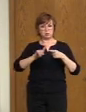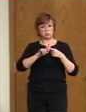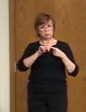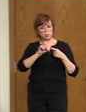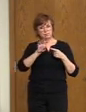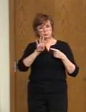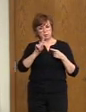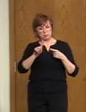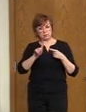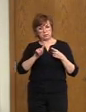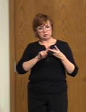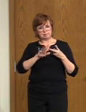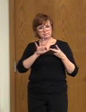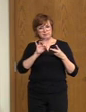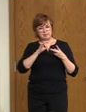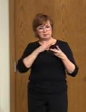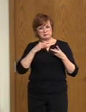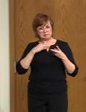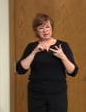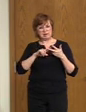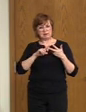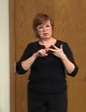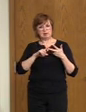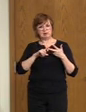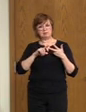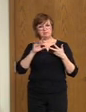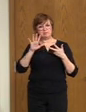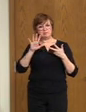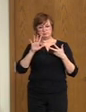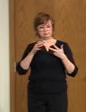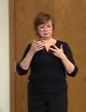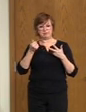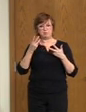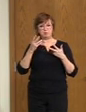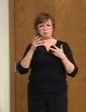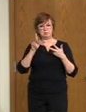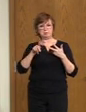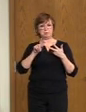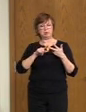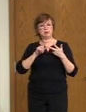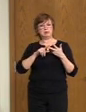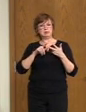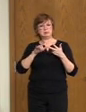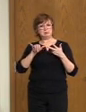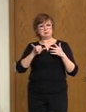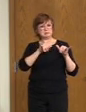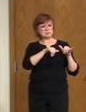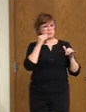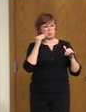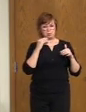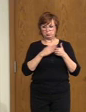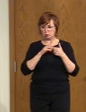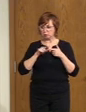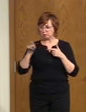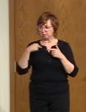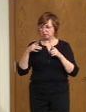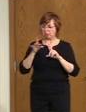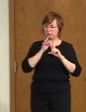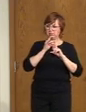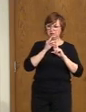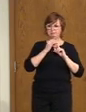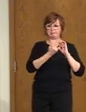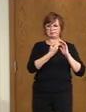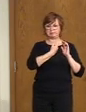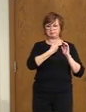are in isolation as close contacts, and 11 residents have passed away. So I think it's a very challenging environment. 25 residents